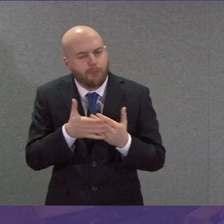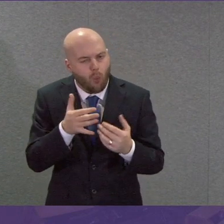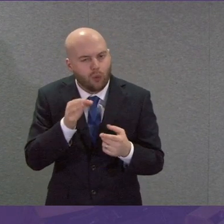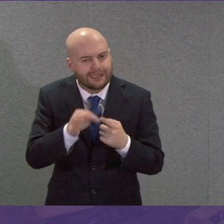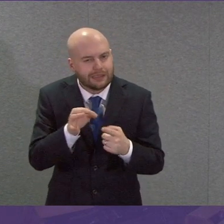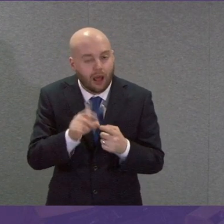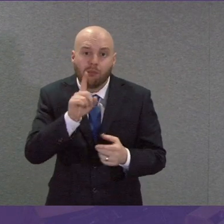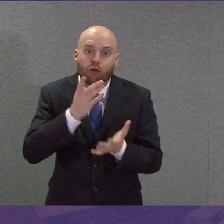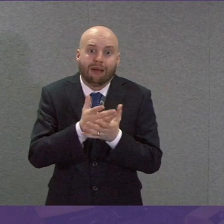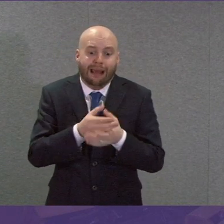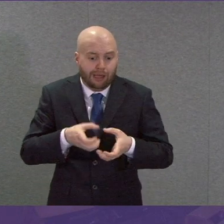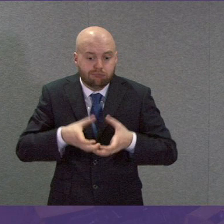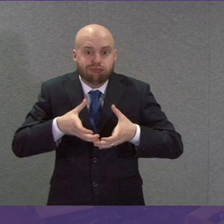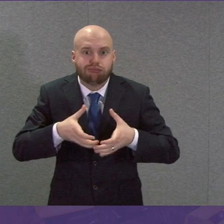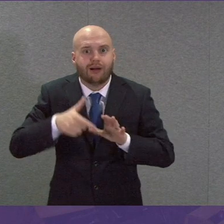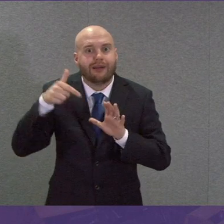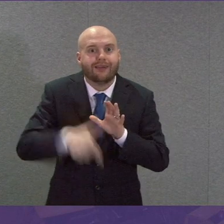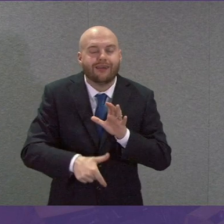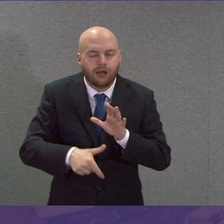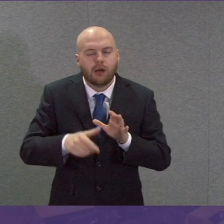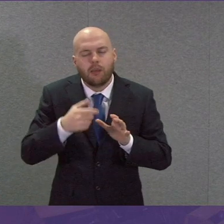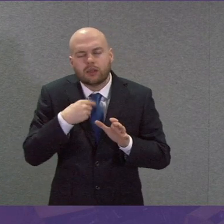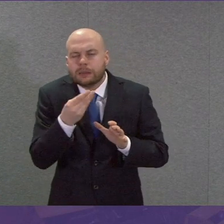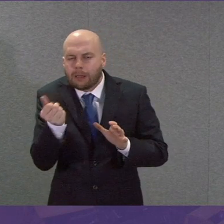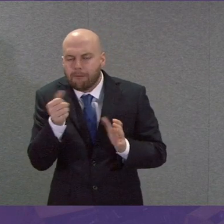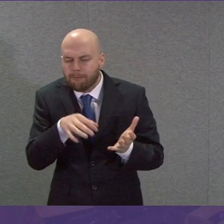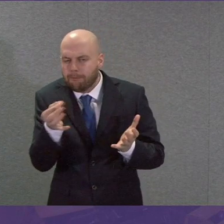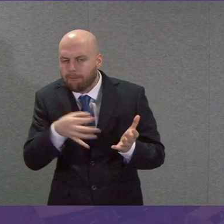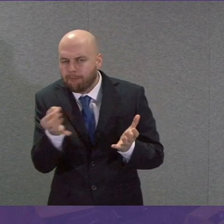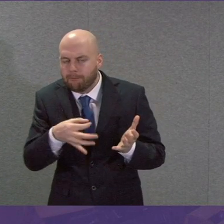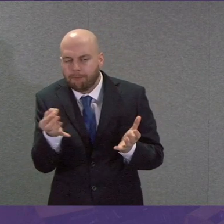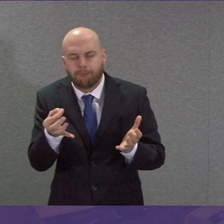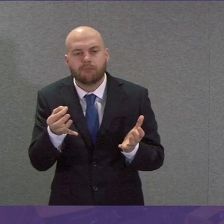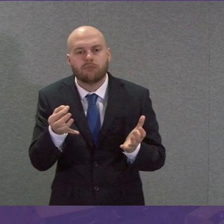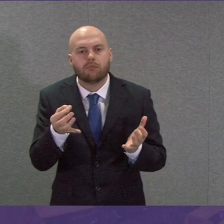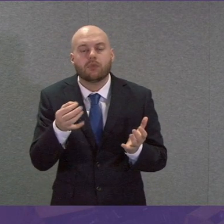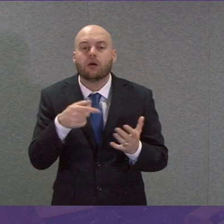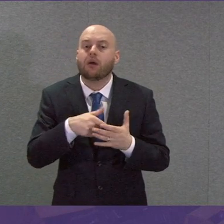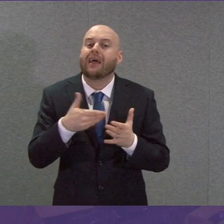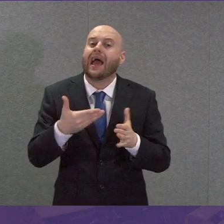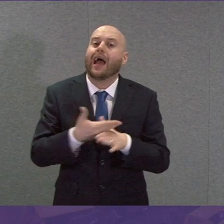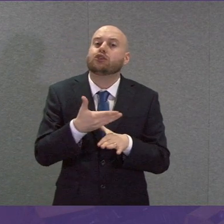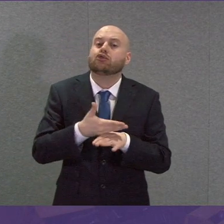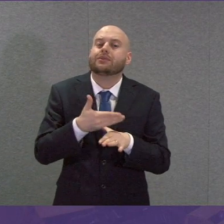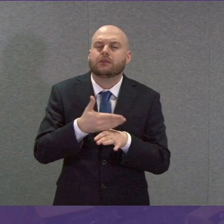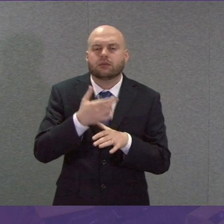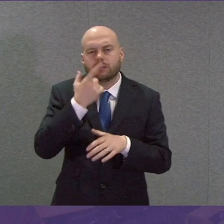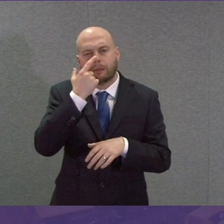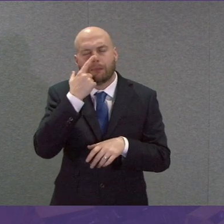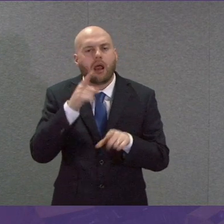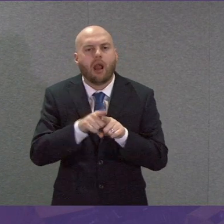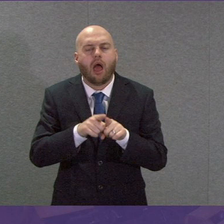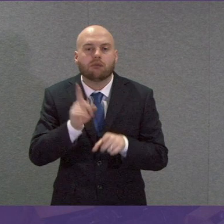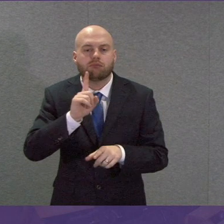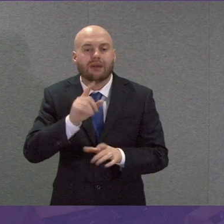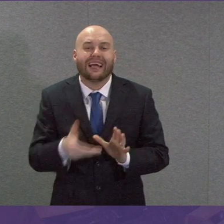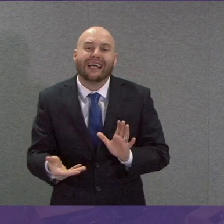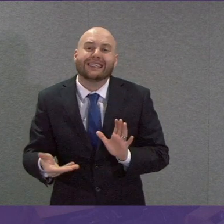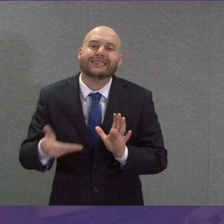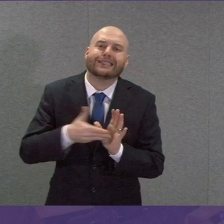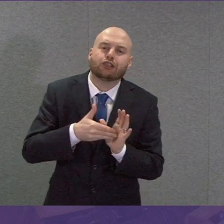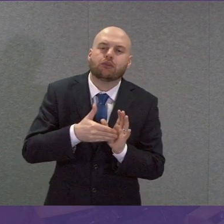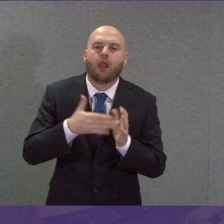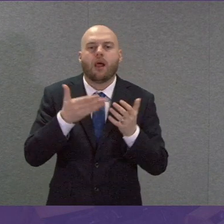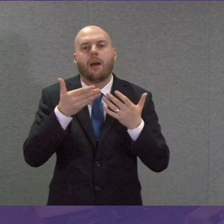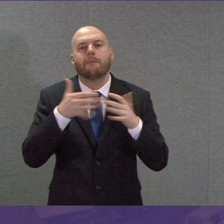of detail in the bill. The areas of action in the bill can be broadly categorised as, firstly, additional public health measures to assist